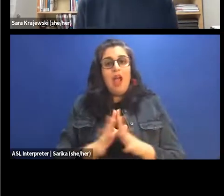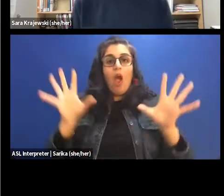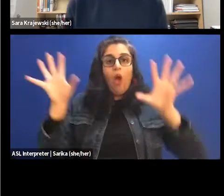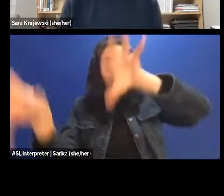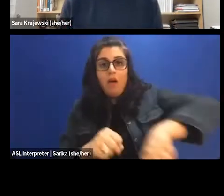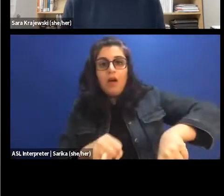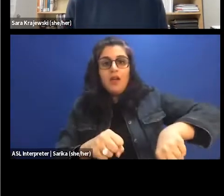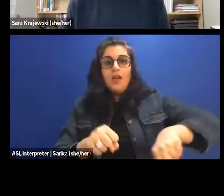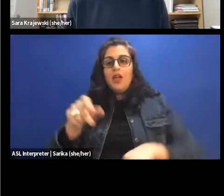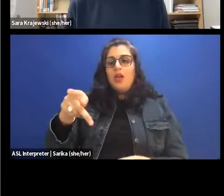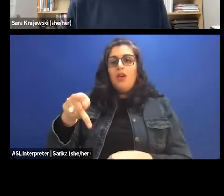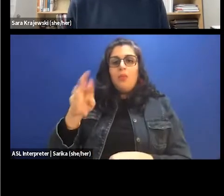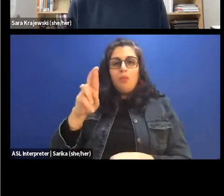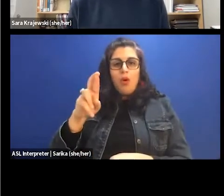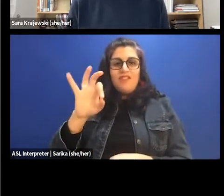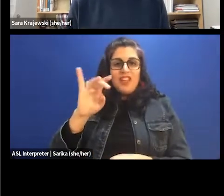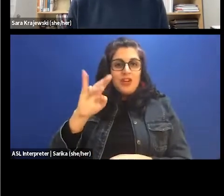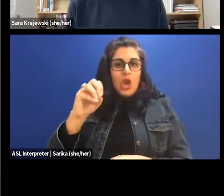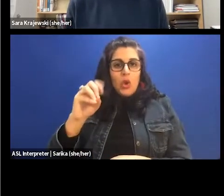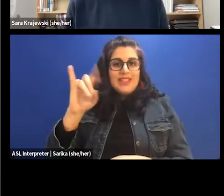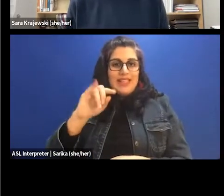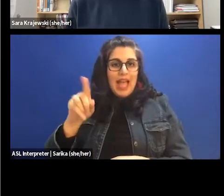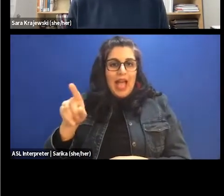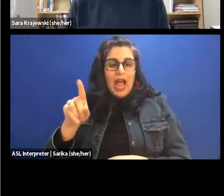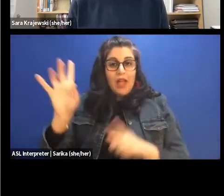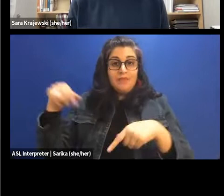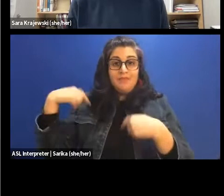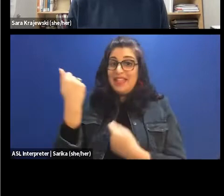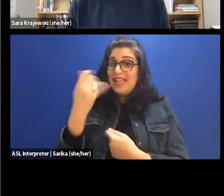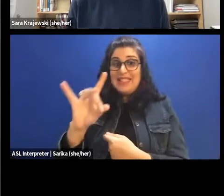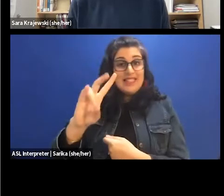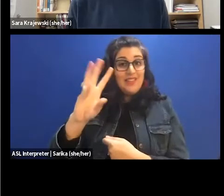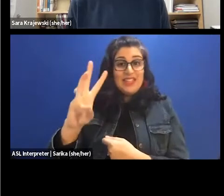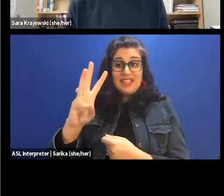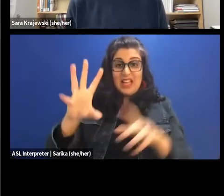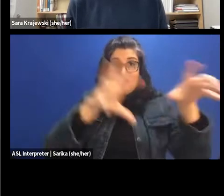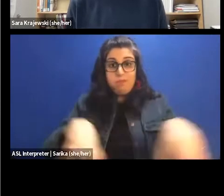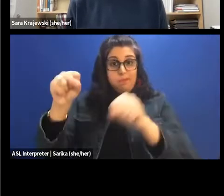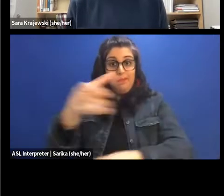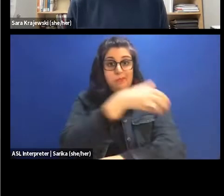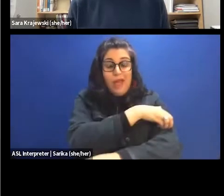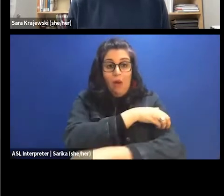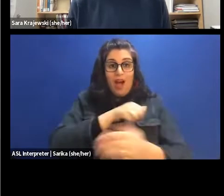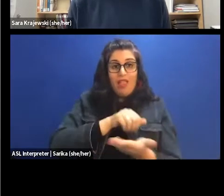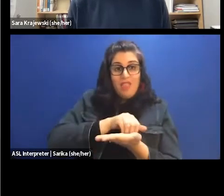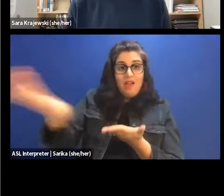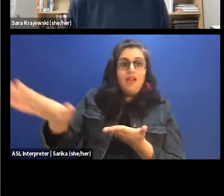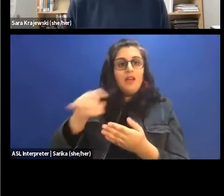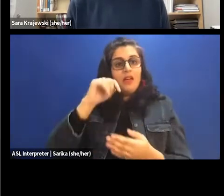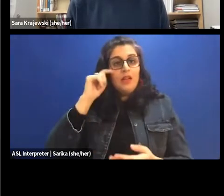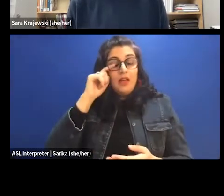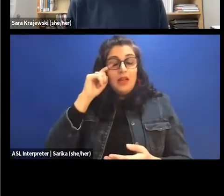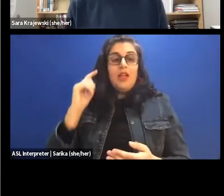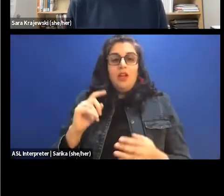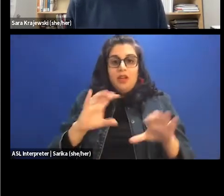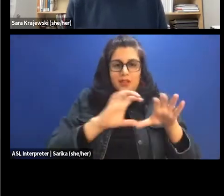dictator Porfirio Diaz, who had been in power since 1876. Regional forces formed under guerrilla